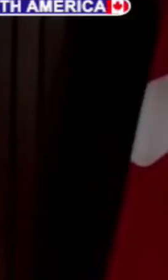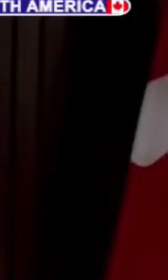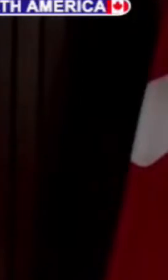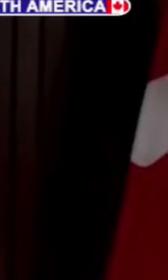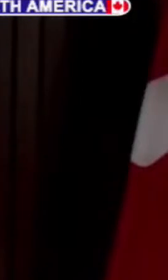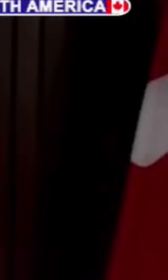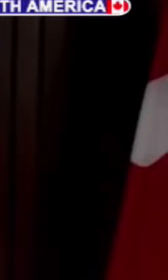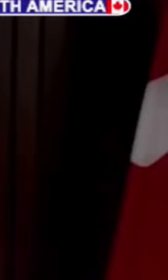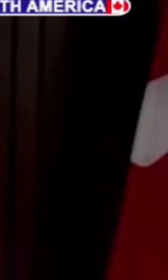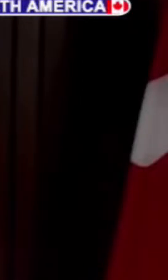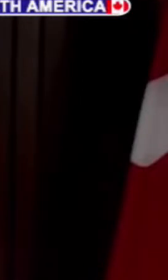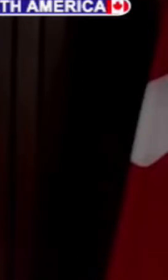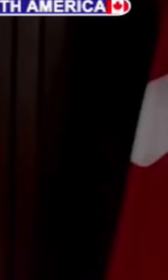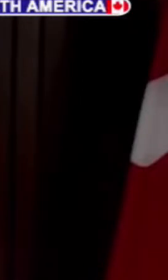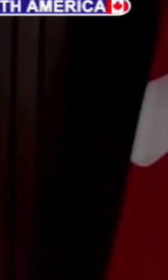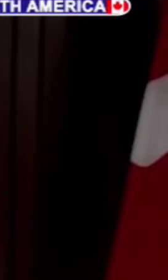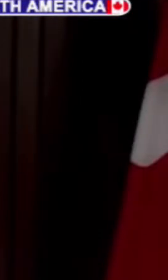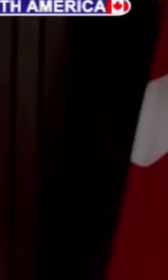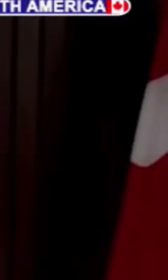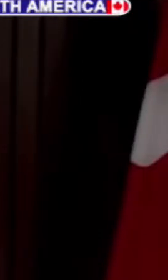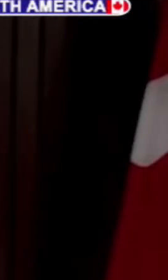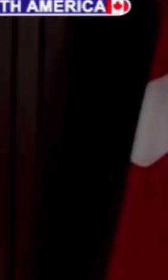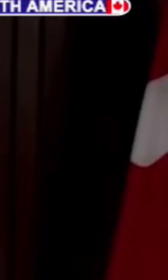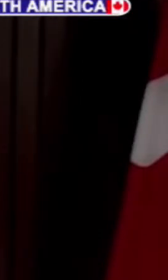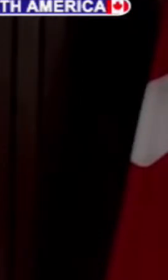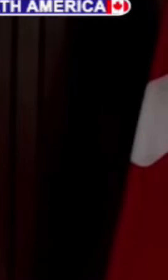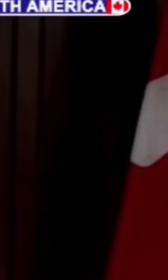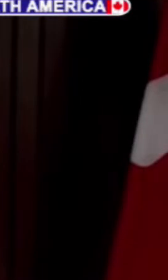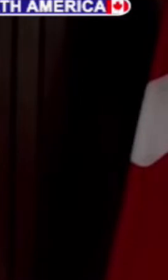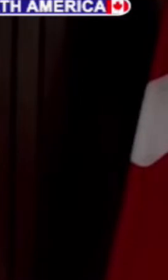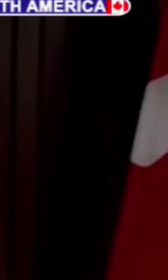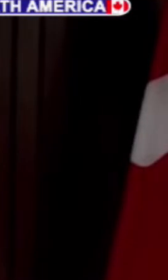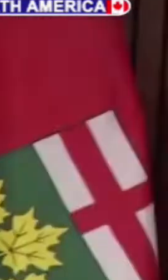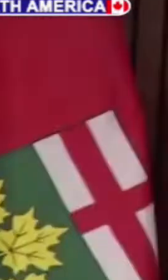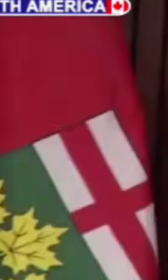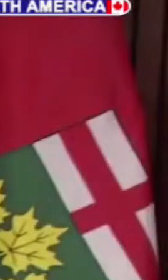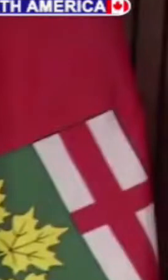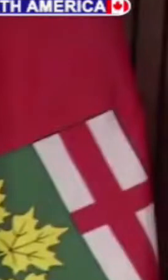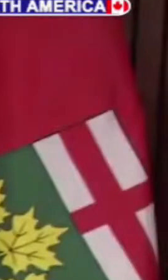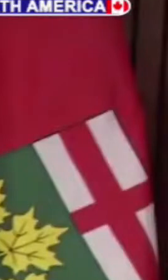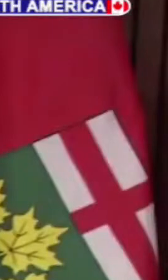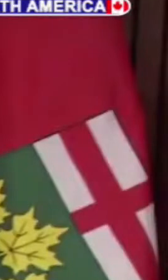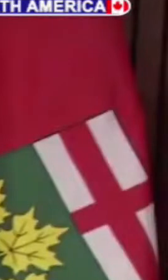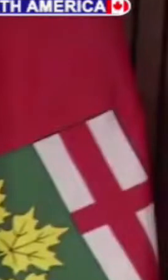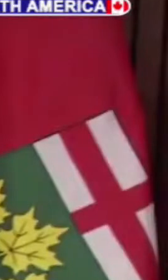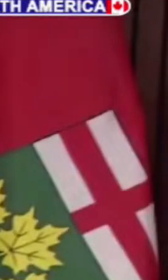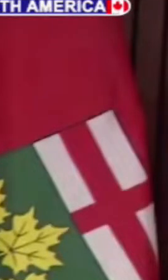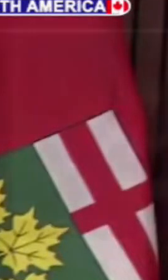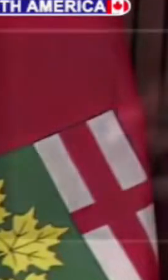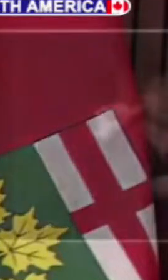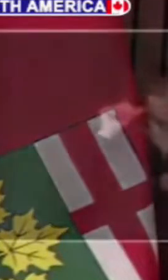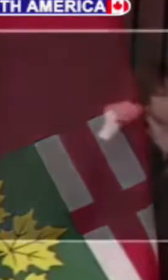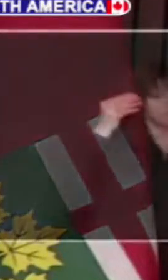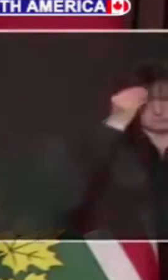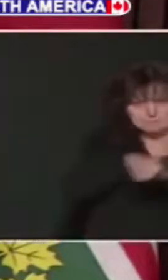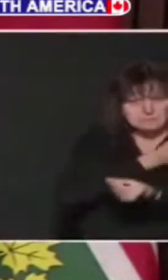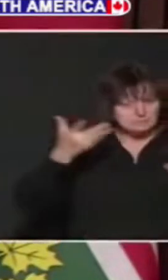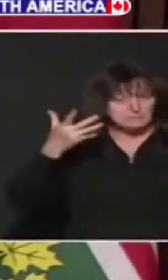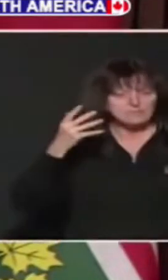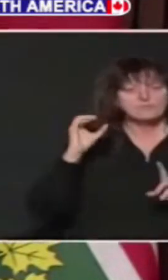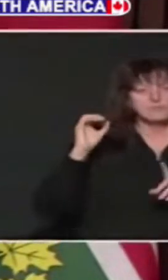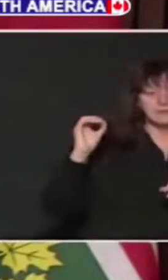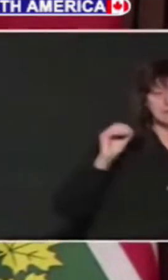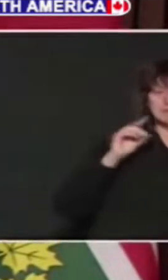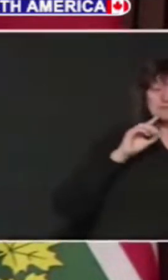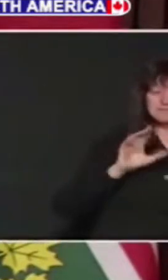know protect us. Masking, vaccinations, social distancing, taking a look at the size of crowds. Yesterday, it was announced that Ontario has confirmed